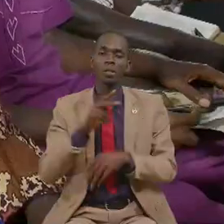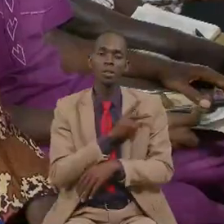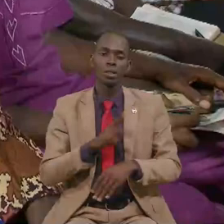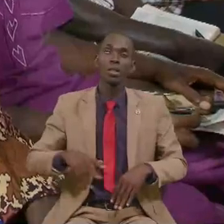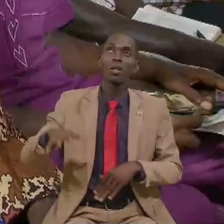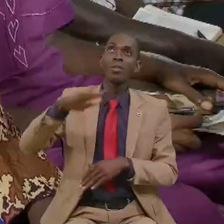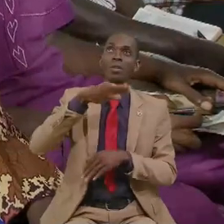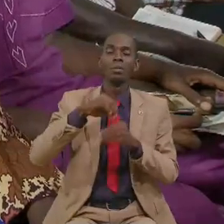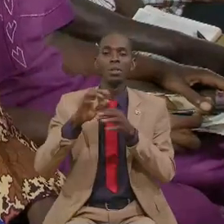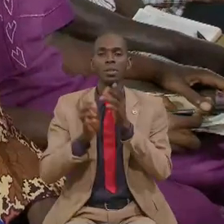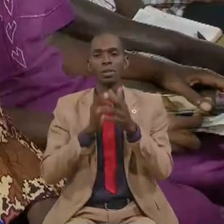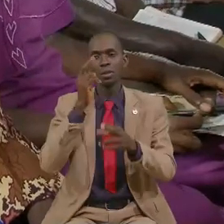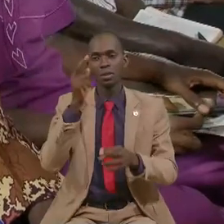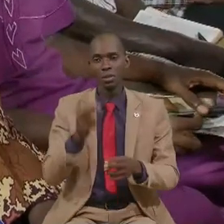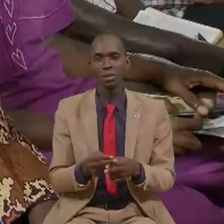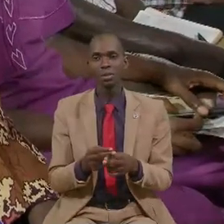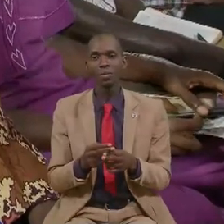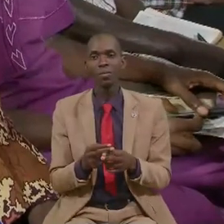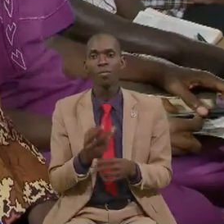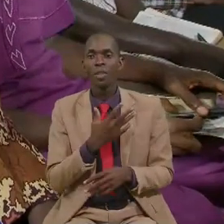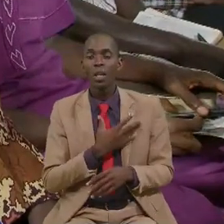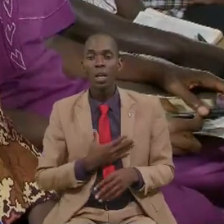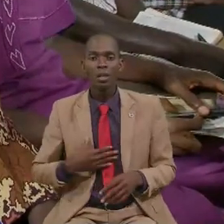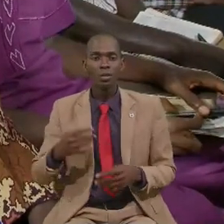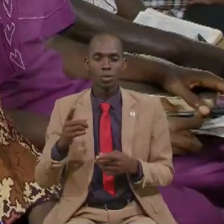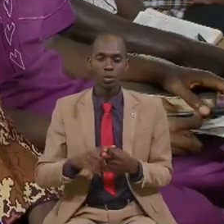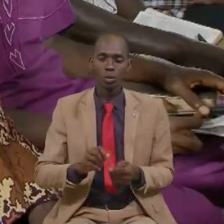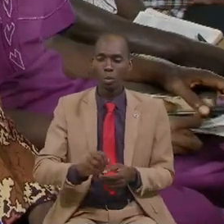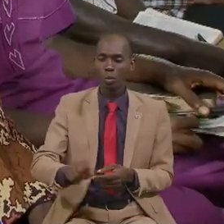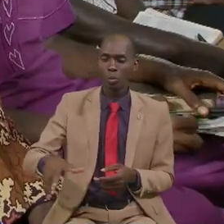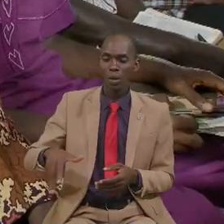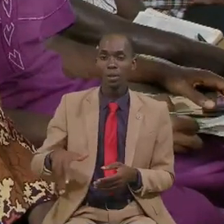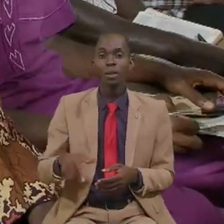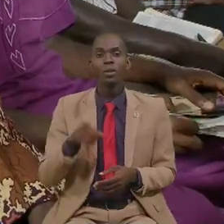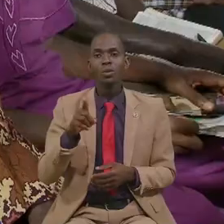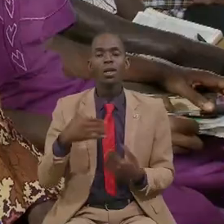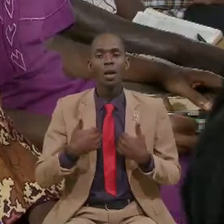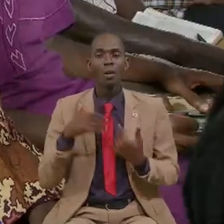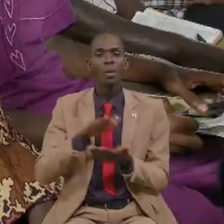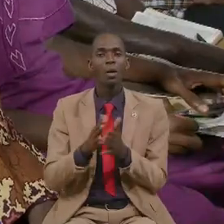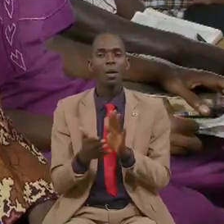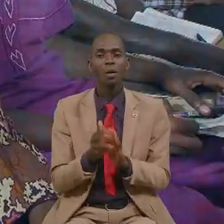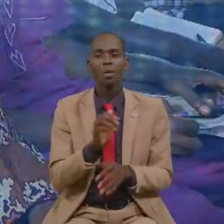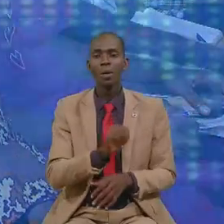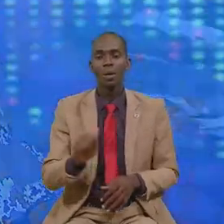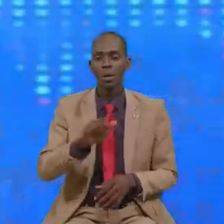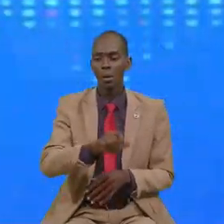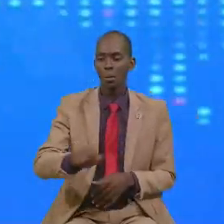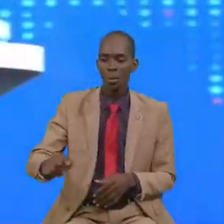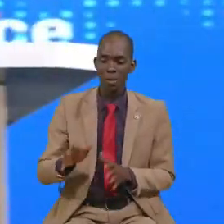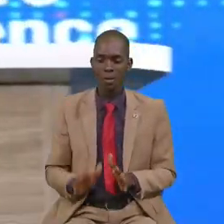name. And to plant. You have now become a planter. It will